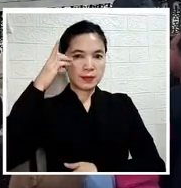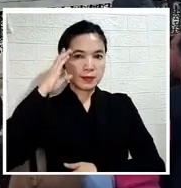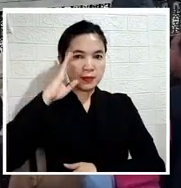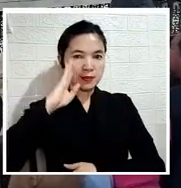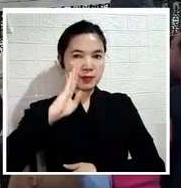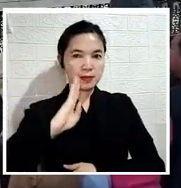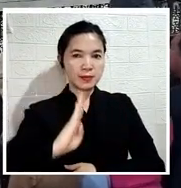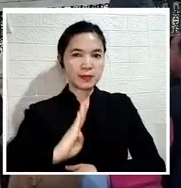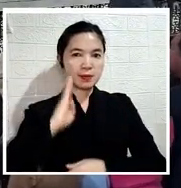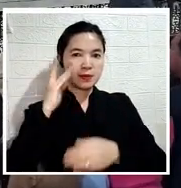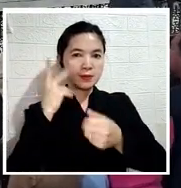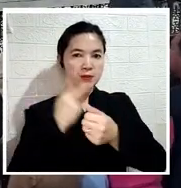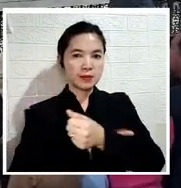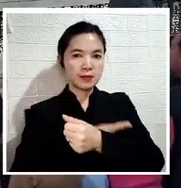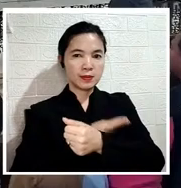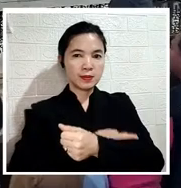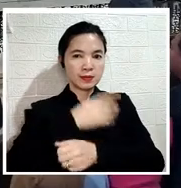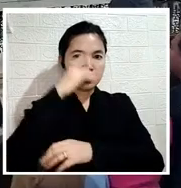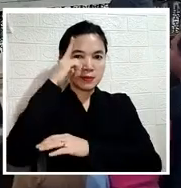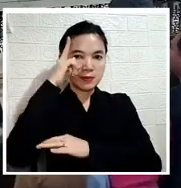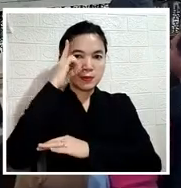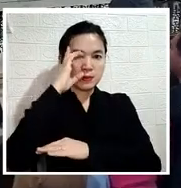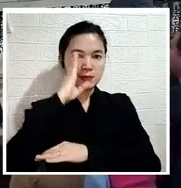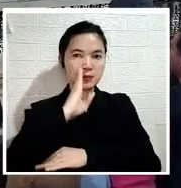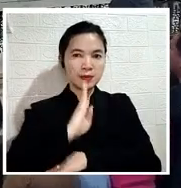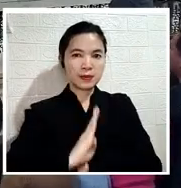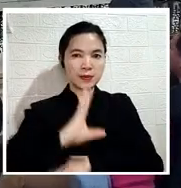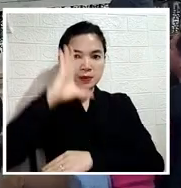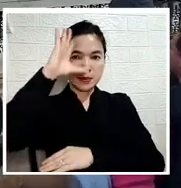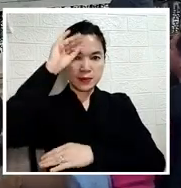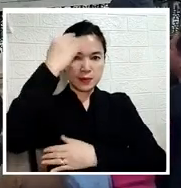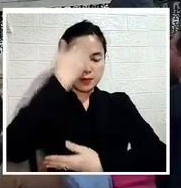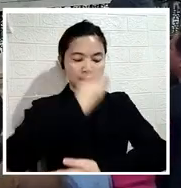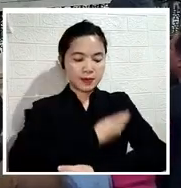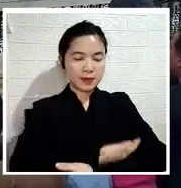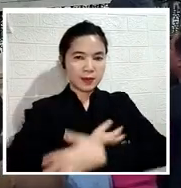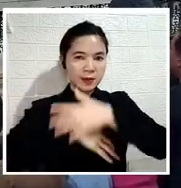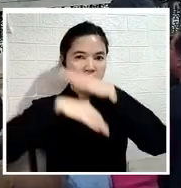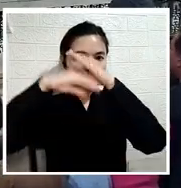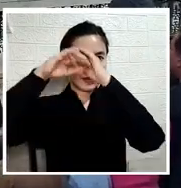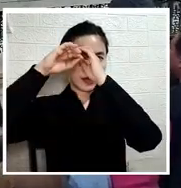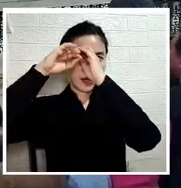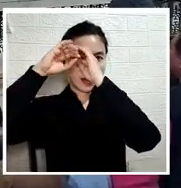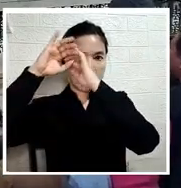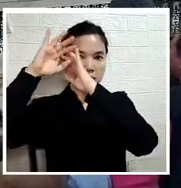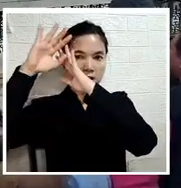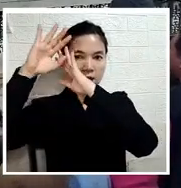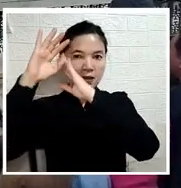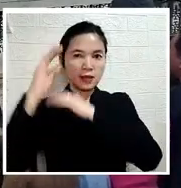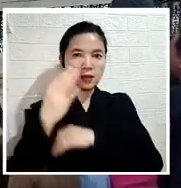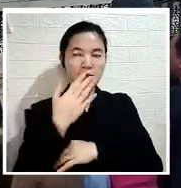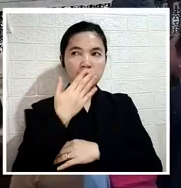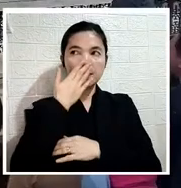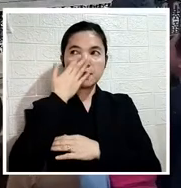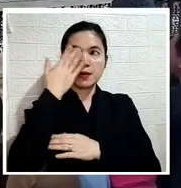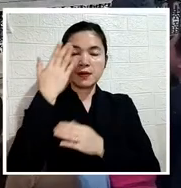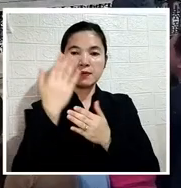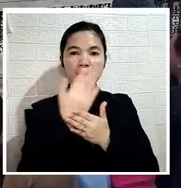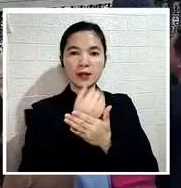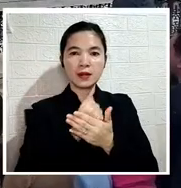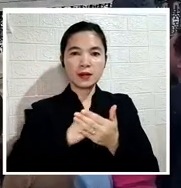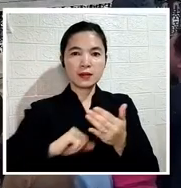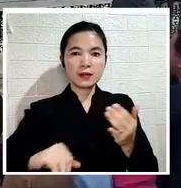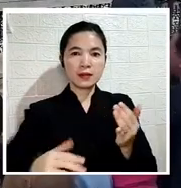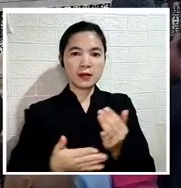Son, Lord God, Lamb of God, Son of the